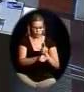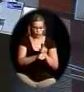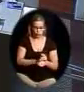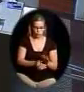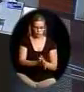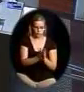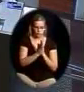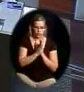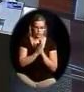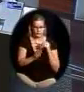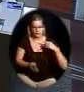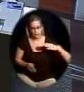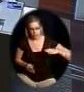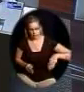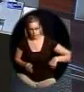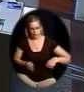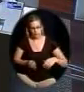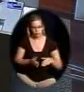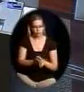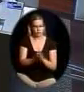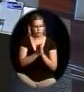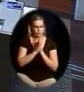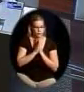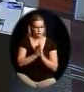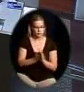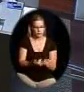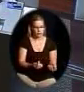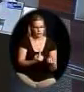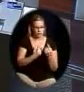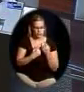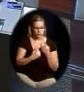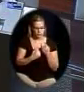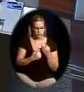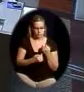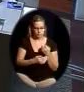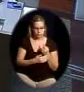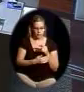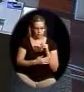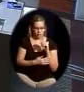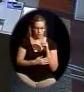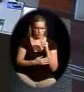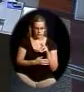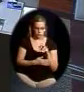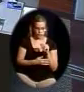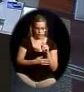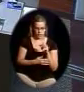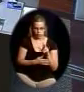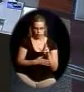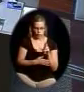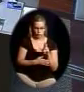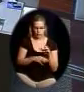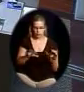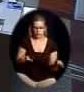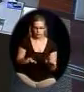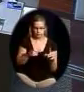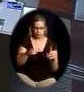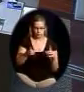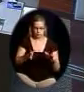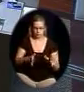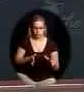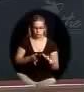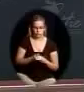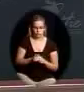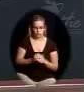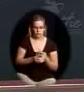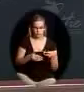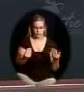This was a late request. It came to Mr. Ader, our district athletic and activity director, and Mr.